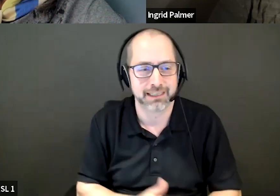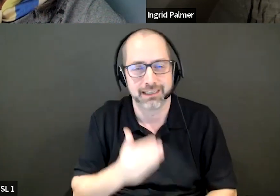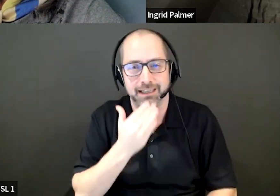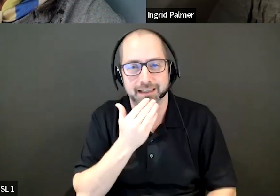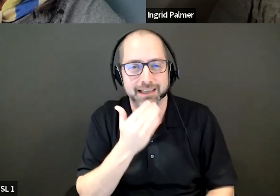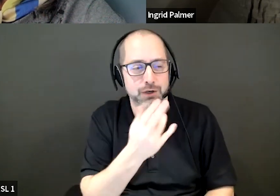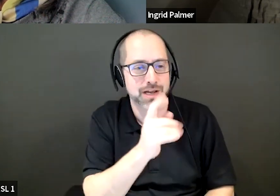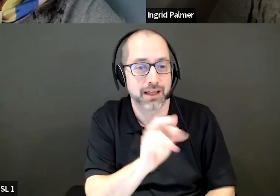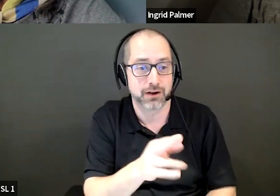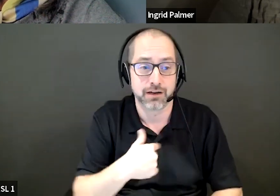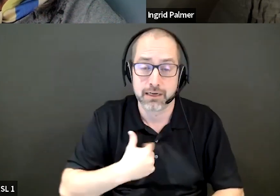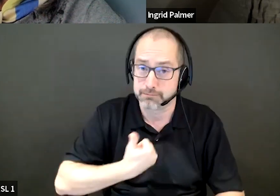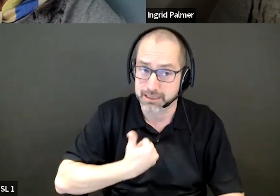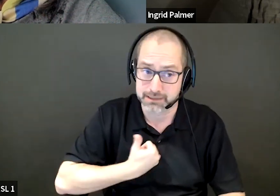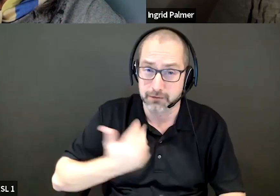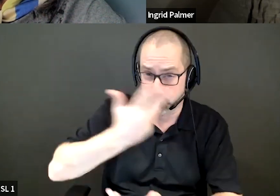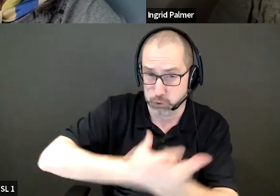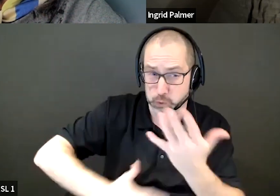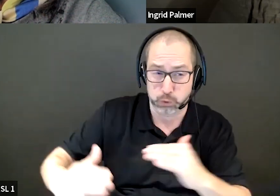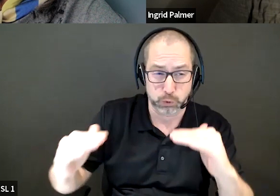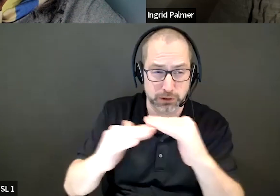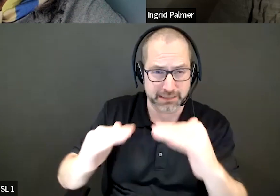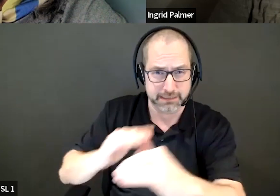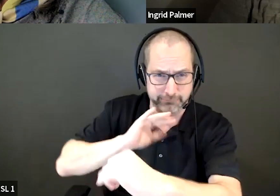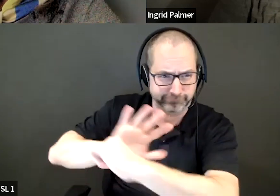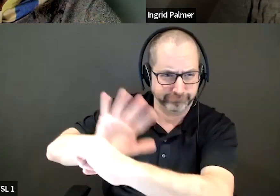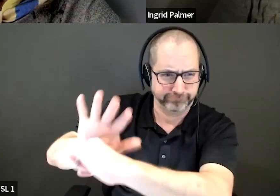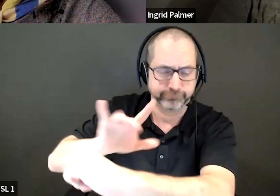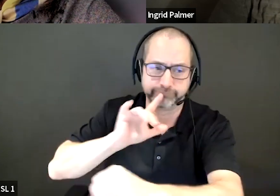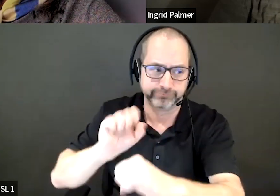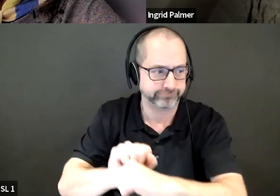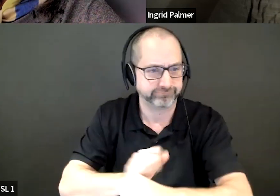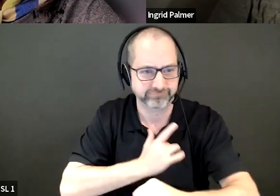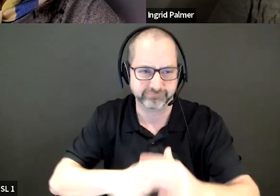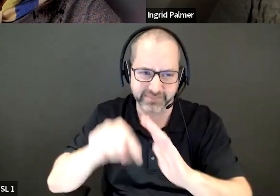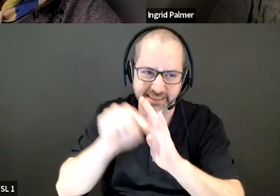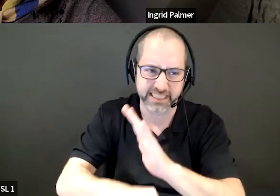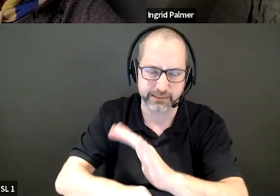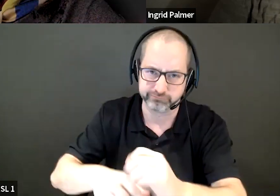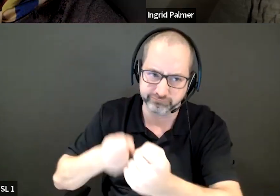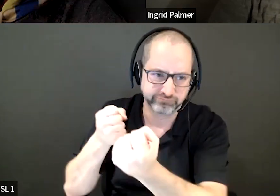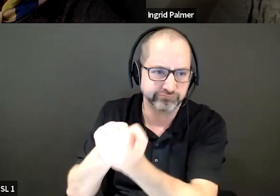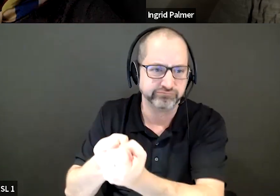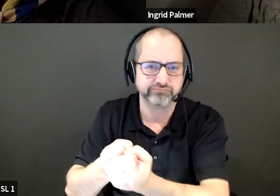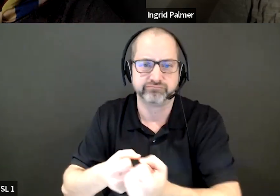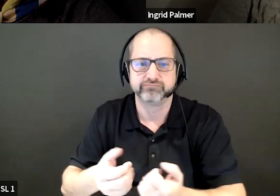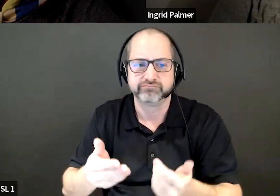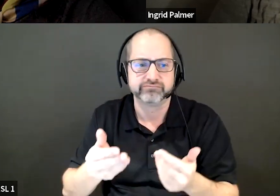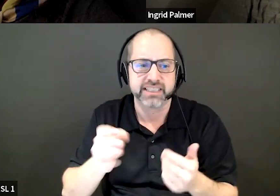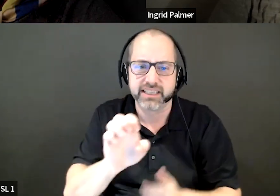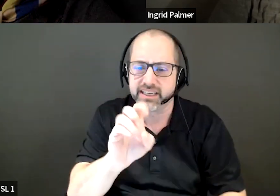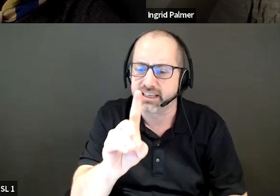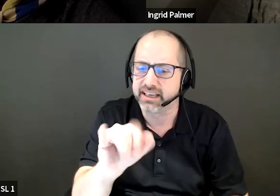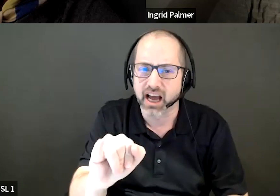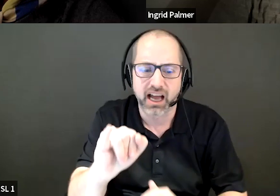a social justice advocate, I am deeply dedicated to expanding EDI+A principles